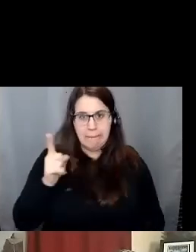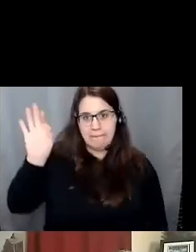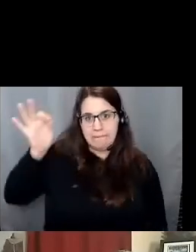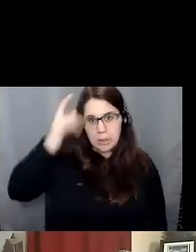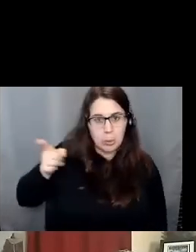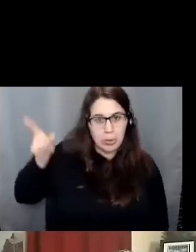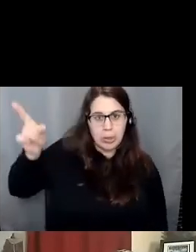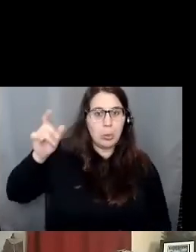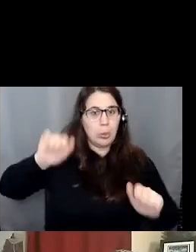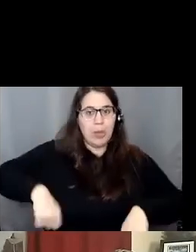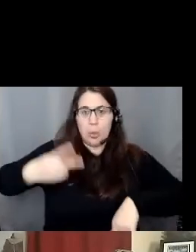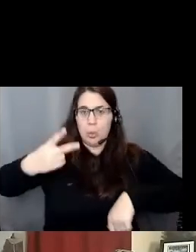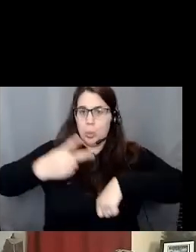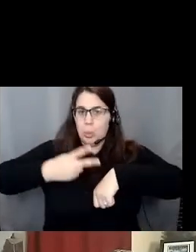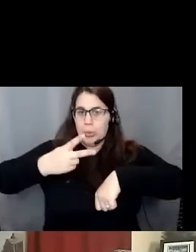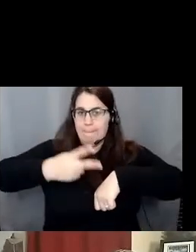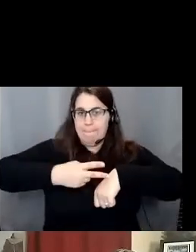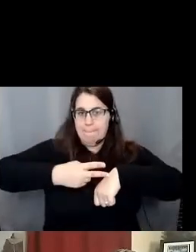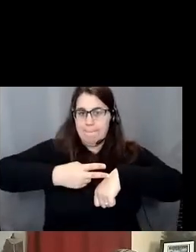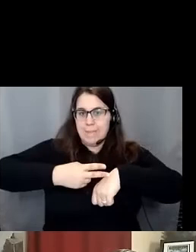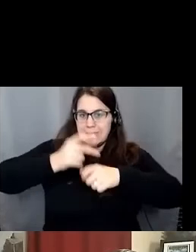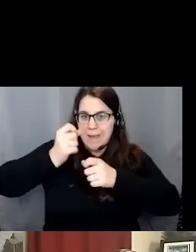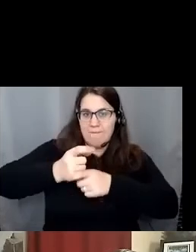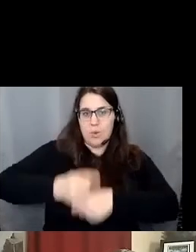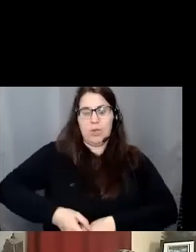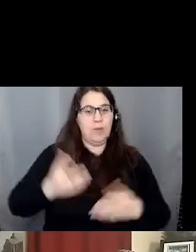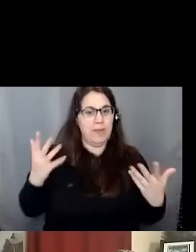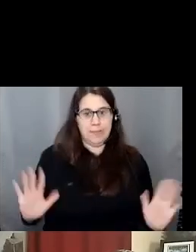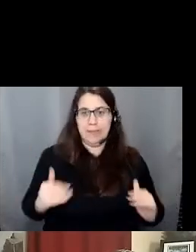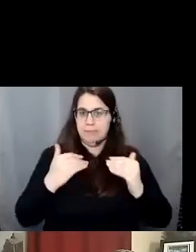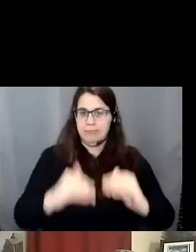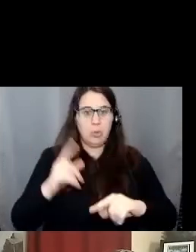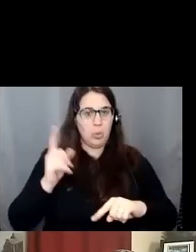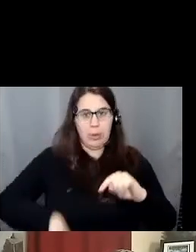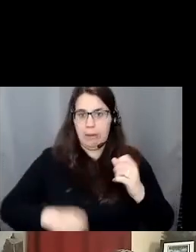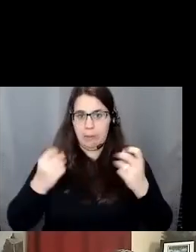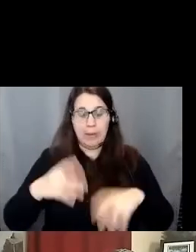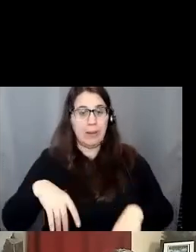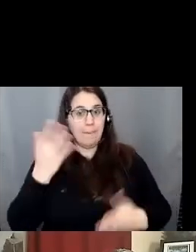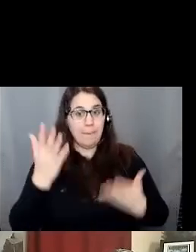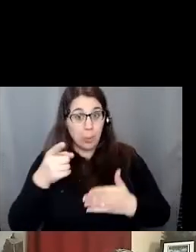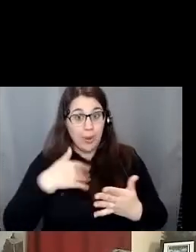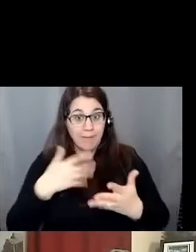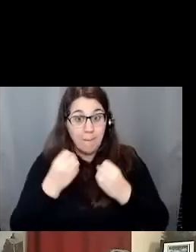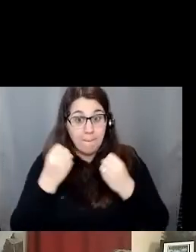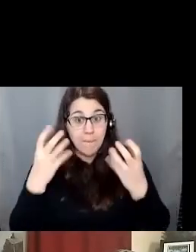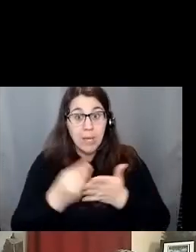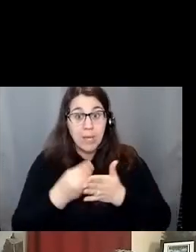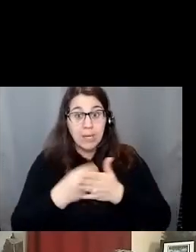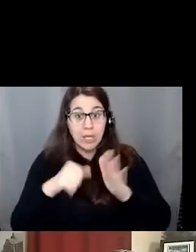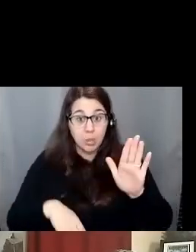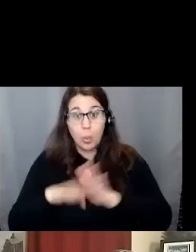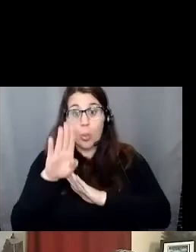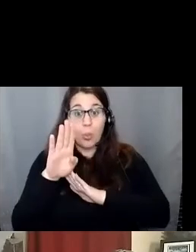that twice, 2 times per calendar year. So let's say you had all the money in growth and you think the stock